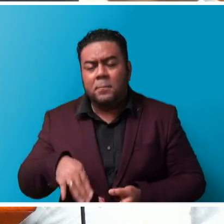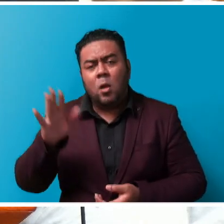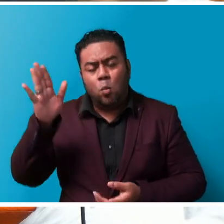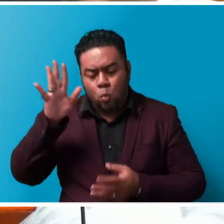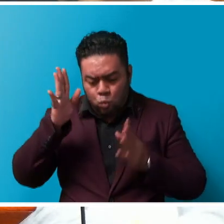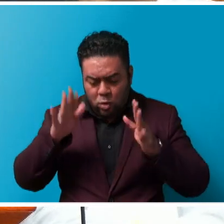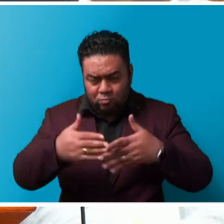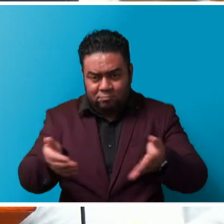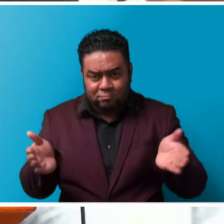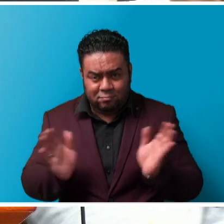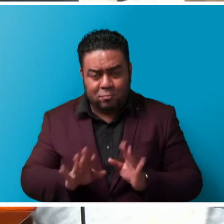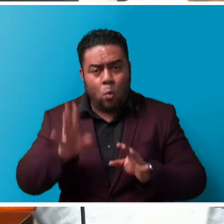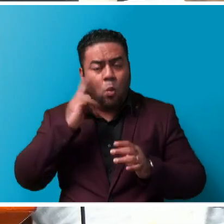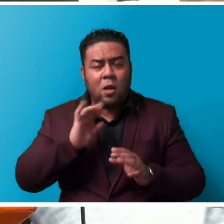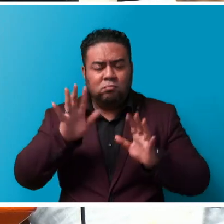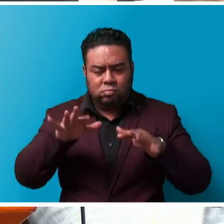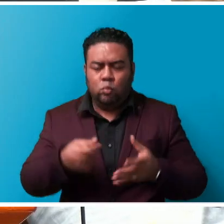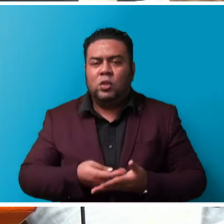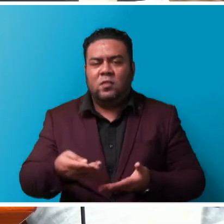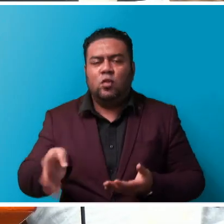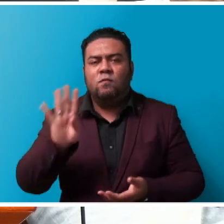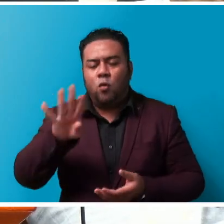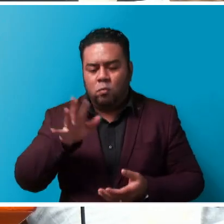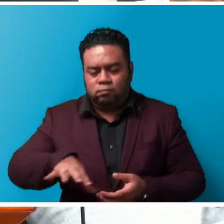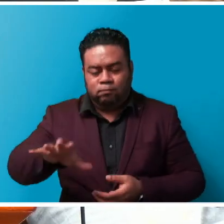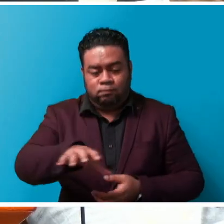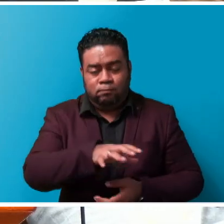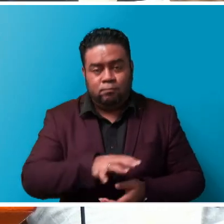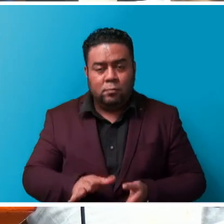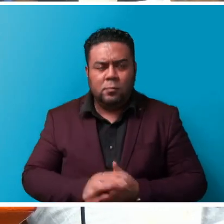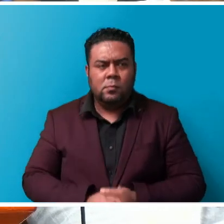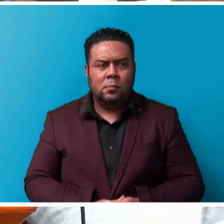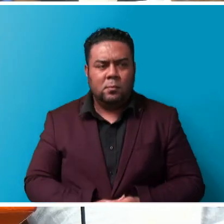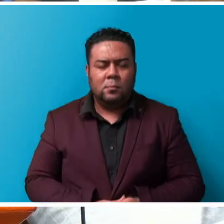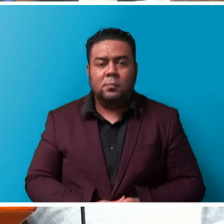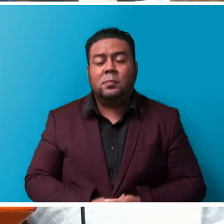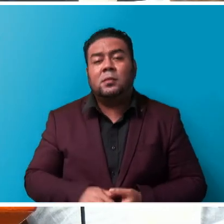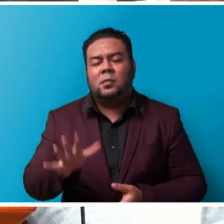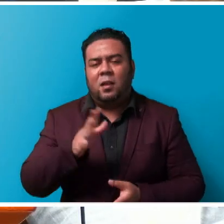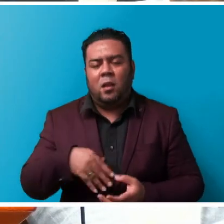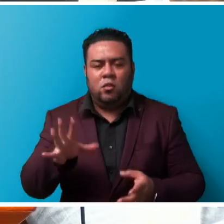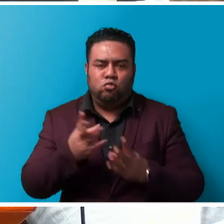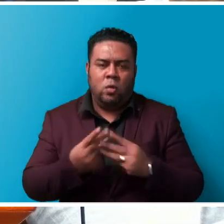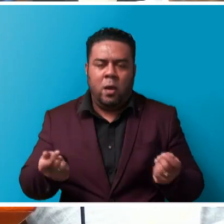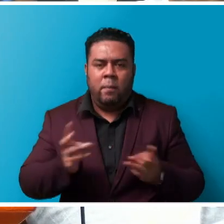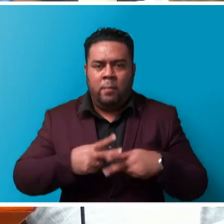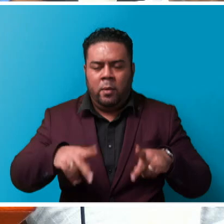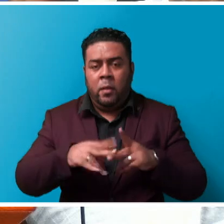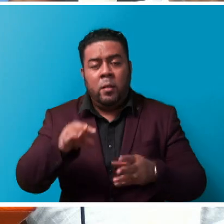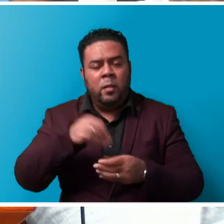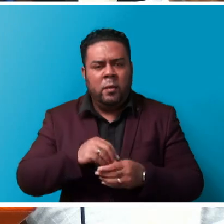rainwater harvesting tanks were delivered to 4 regions, particularly in the drought-affected regions,